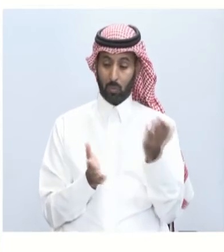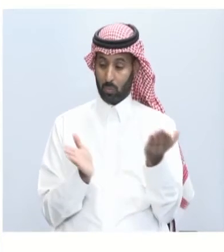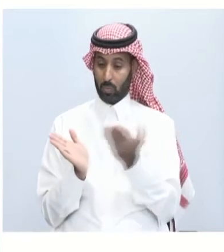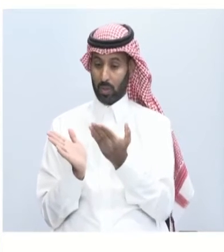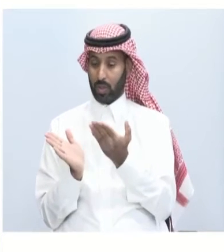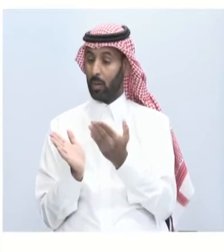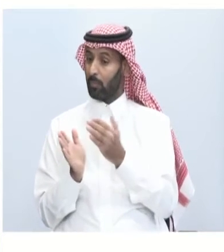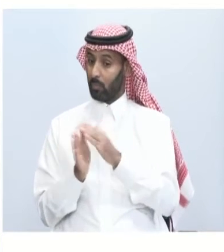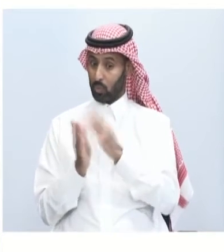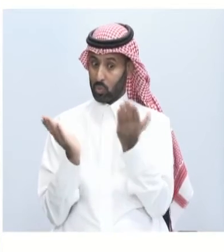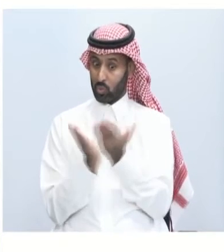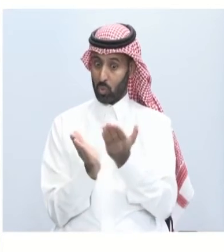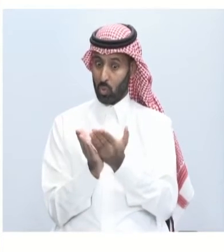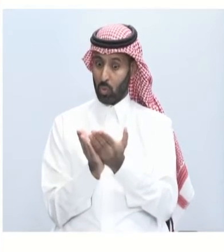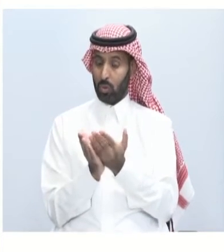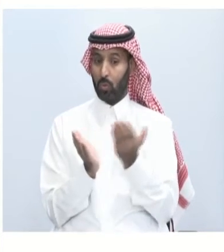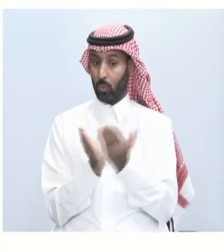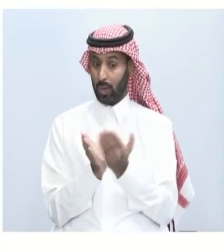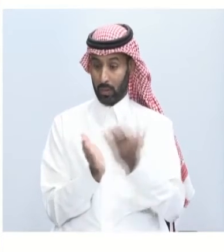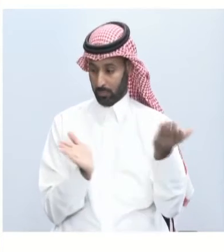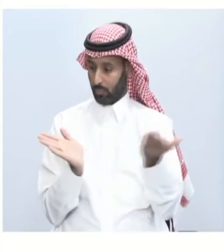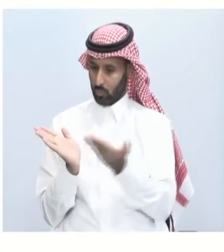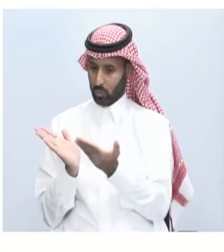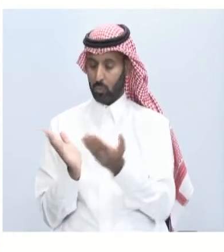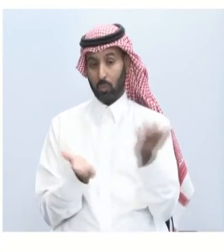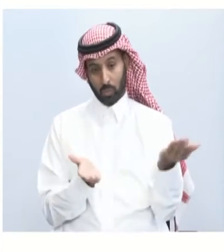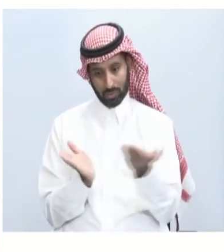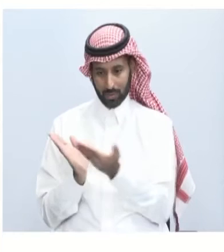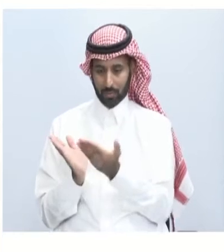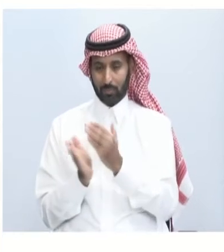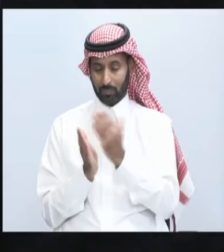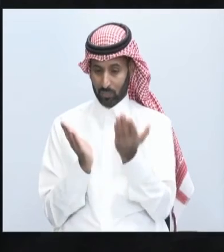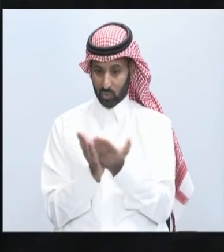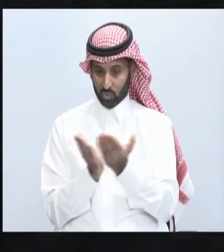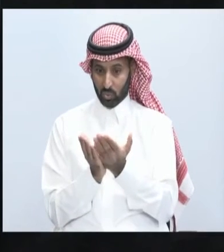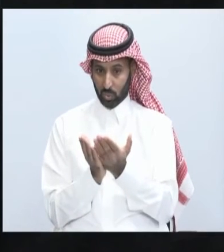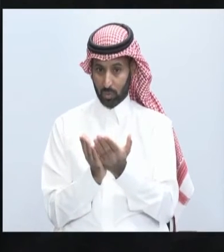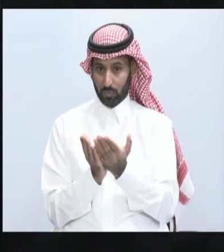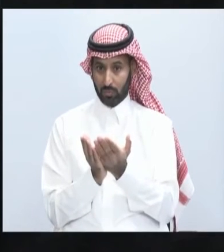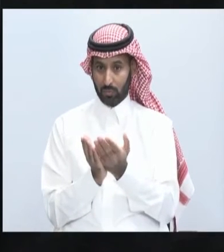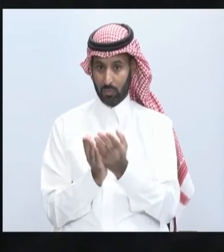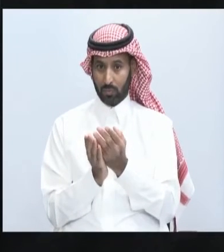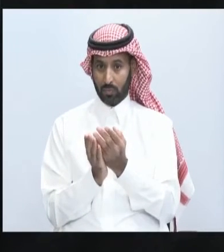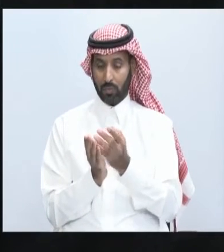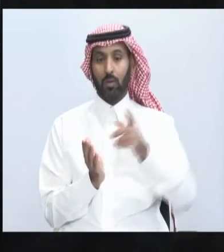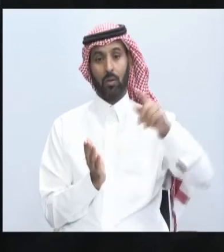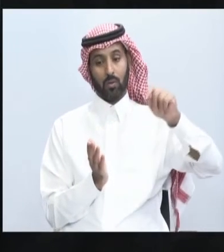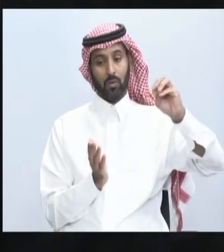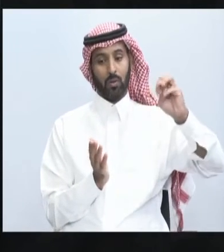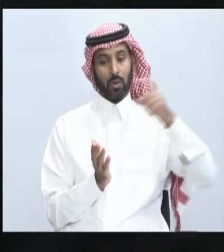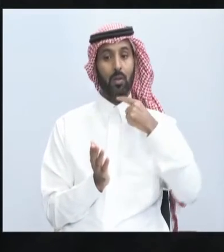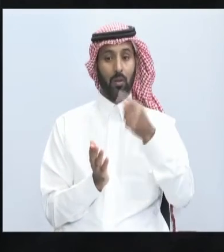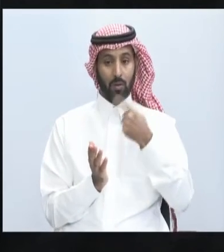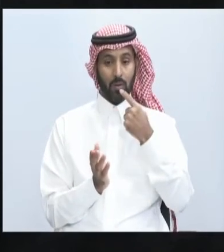school. The first one is welcome to school. Did Tom says this?